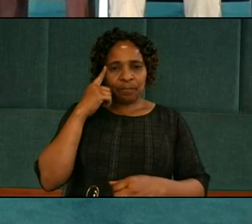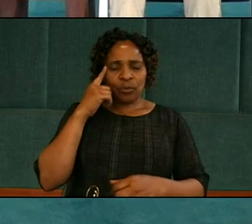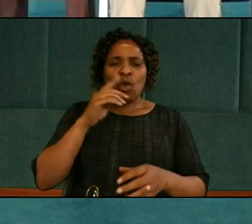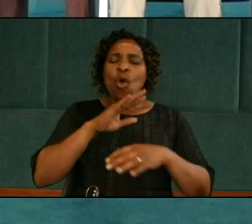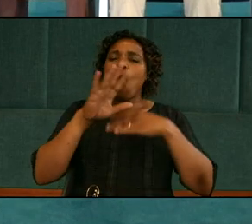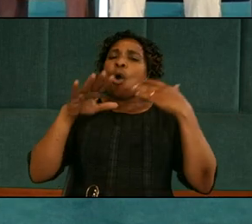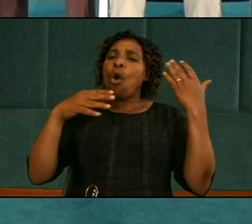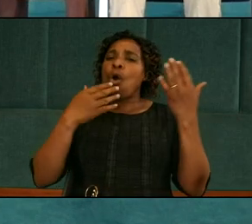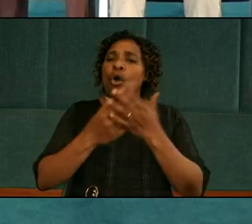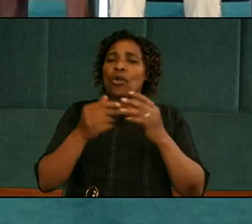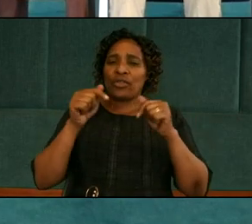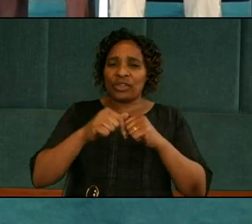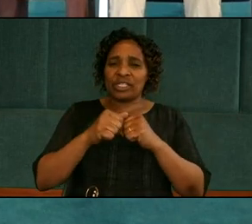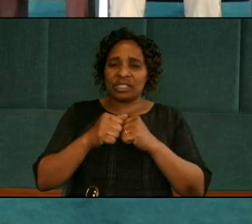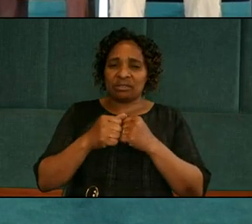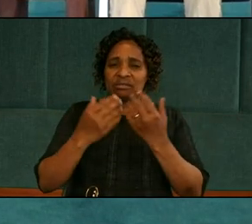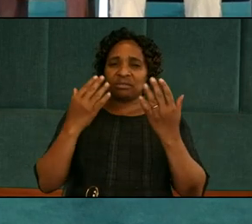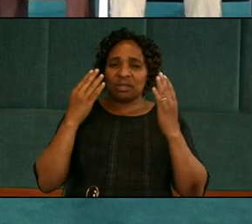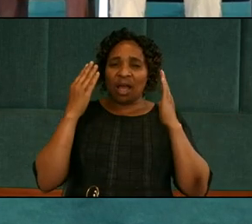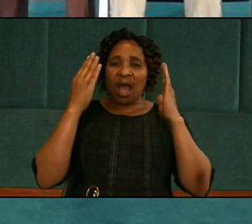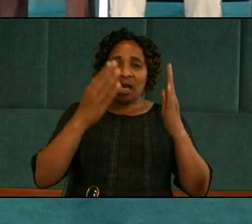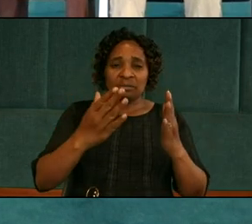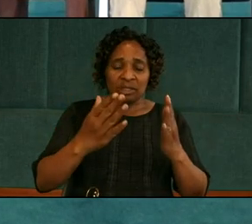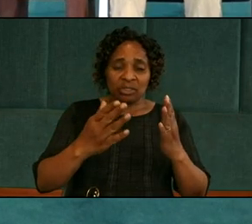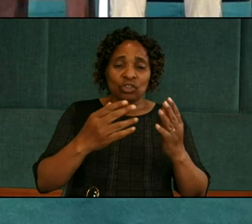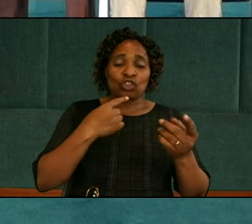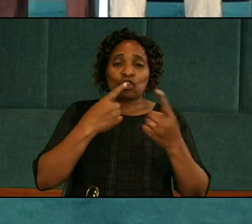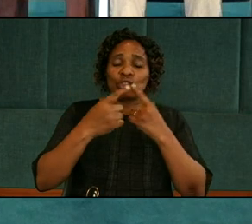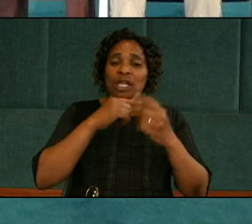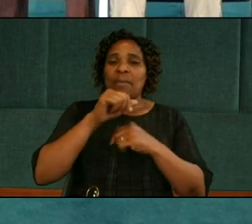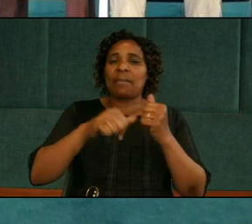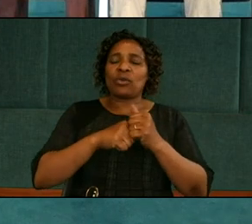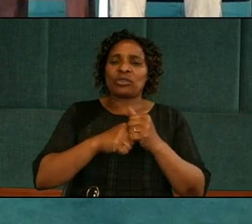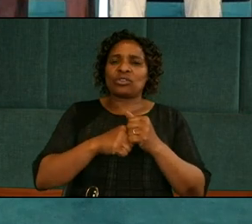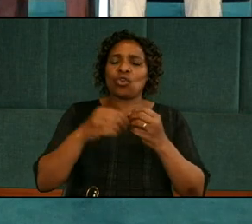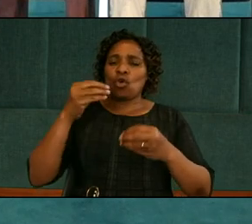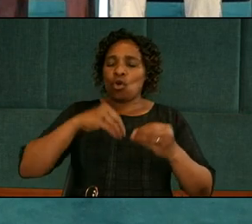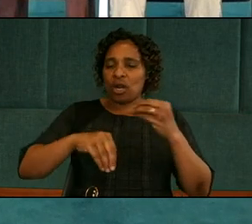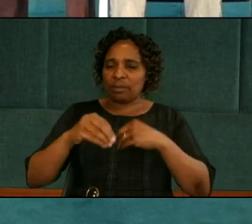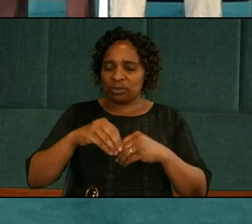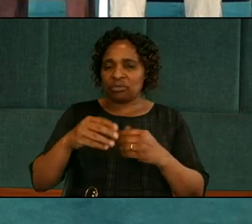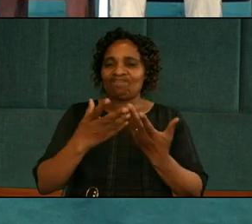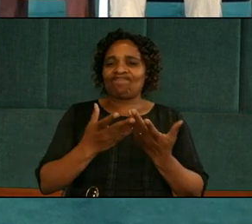all these aspects which have been talked about, corruption, pride, and arrogance,